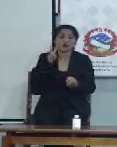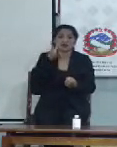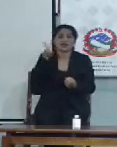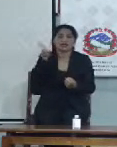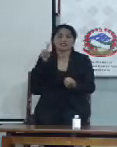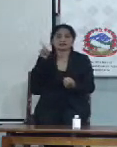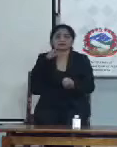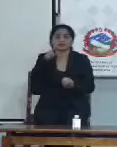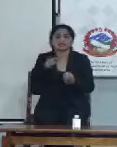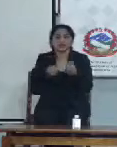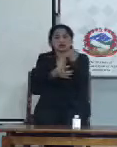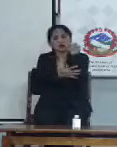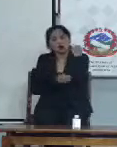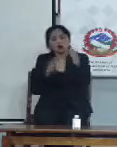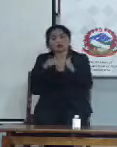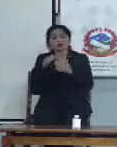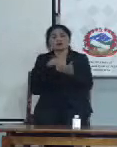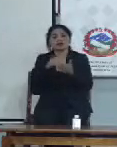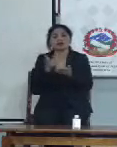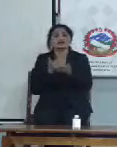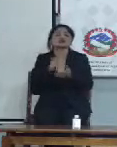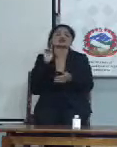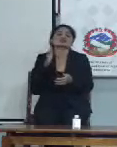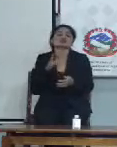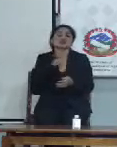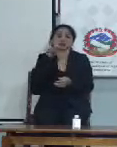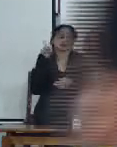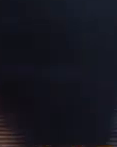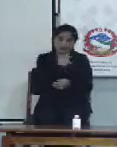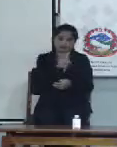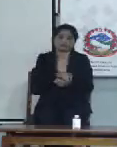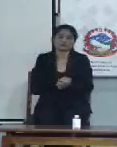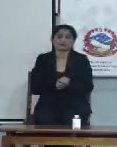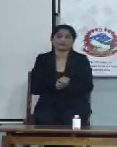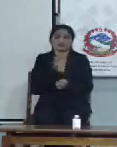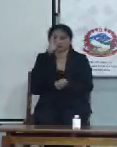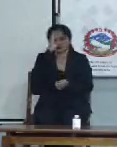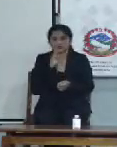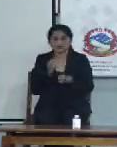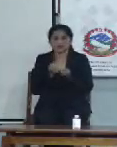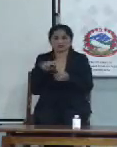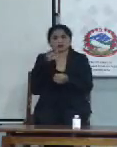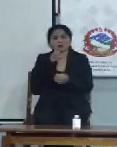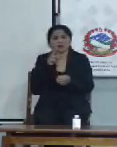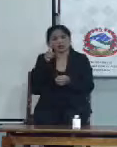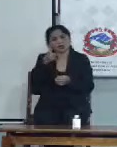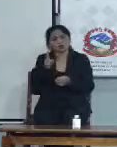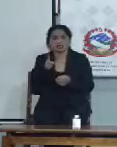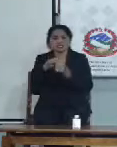access. So these are all the similar kind of questions. So, sir, could you respond, please?